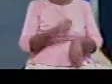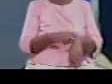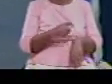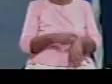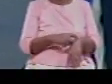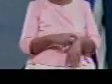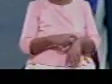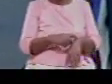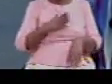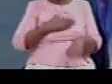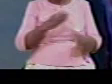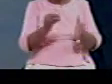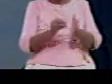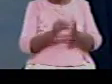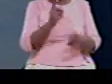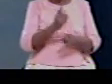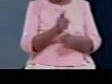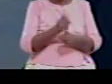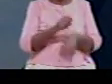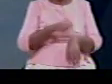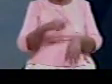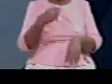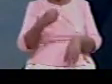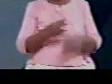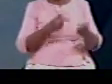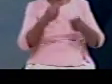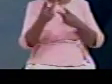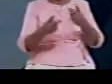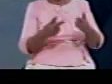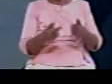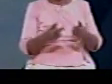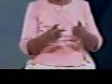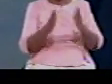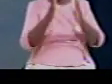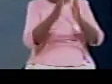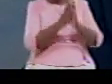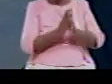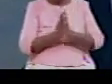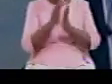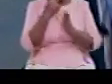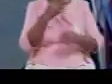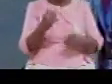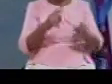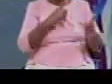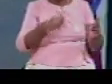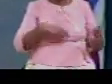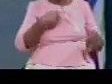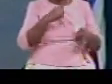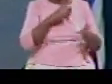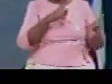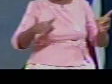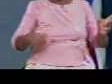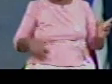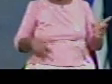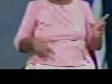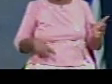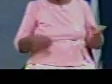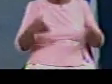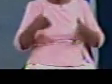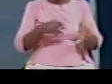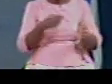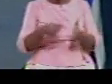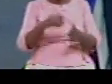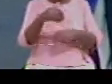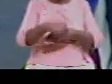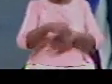of visitation. Raise up your right hand unto him. And say, Lord, let tonight be my own